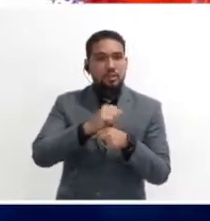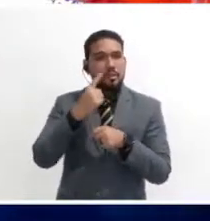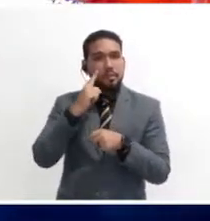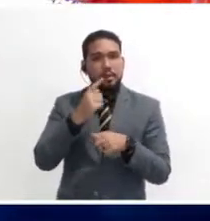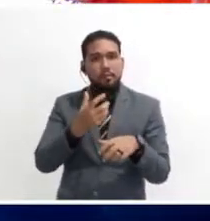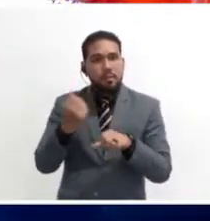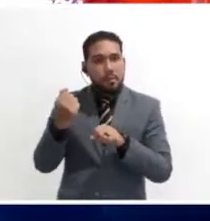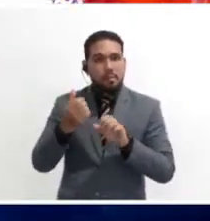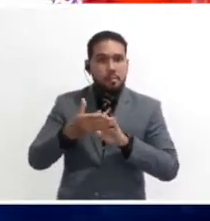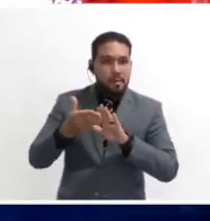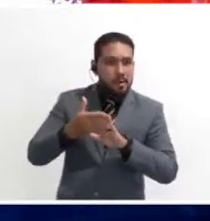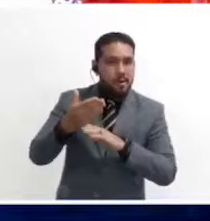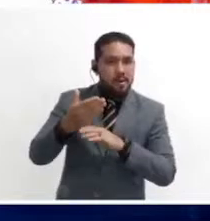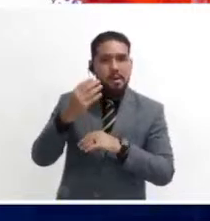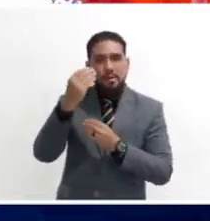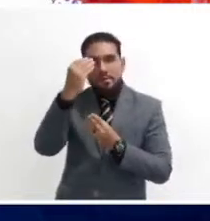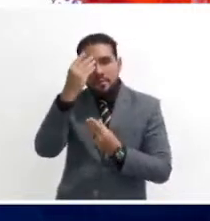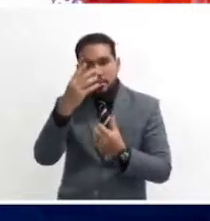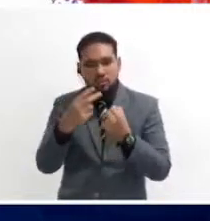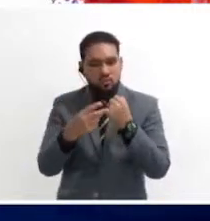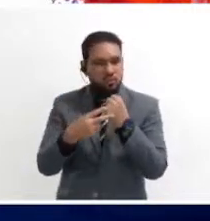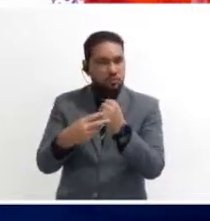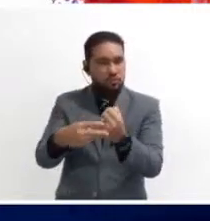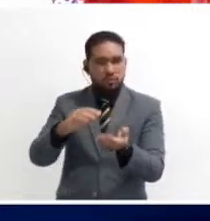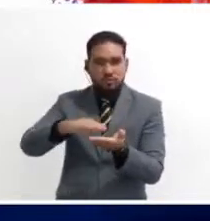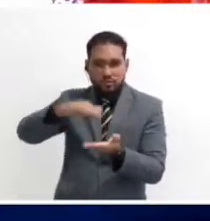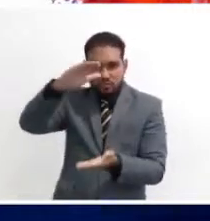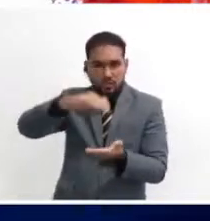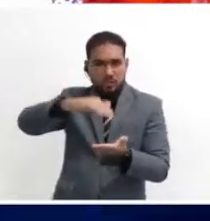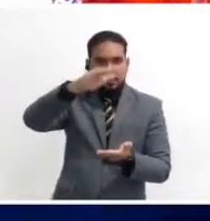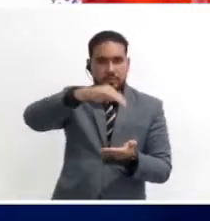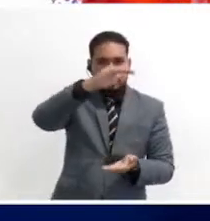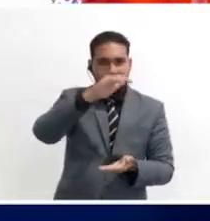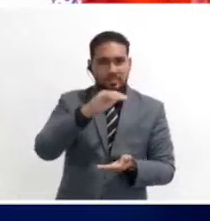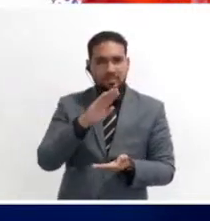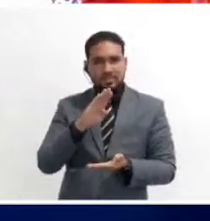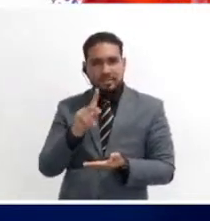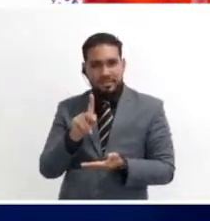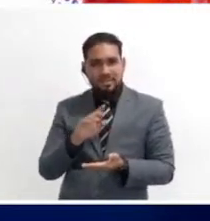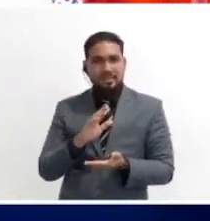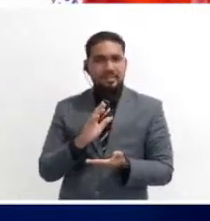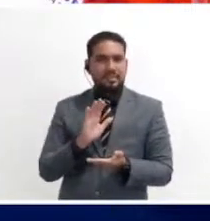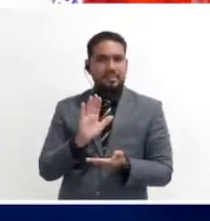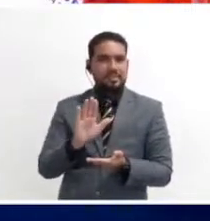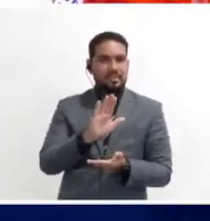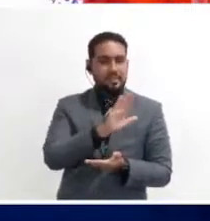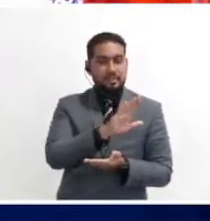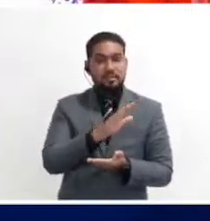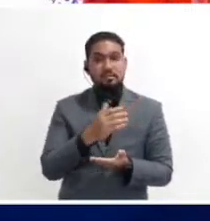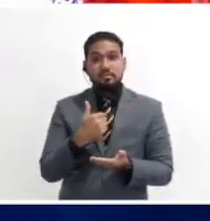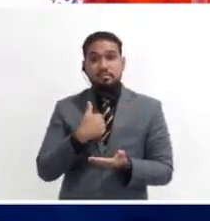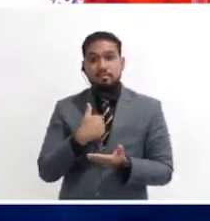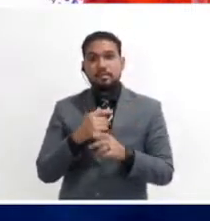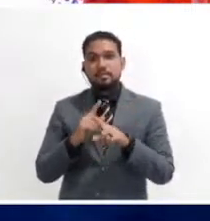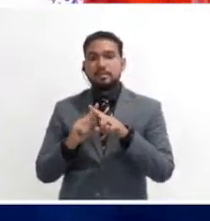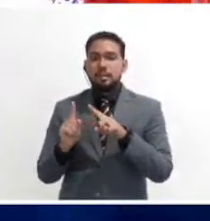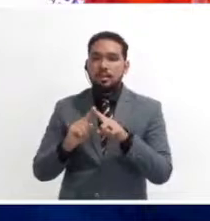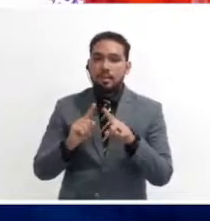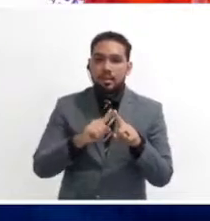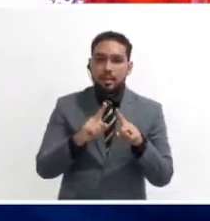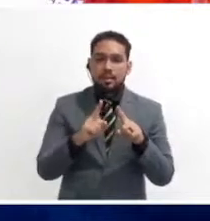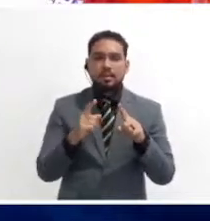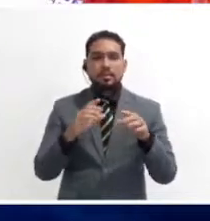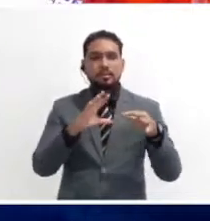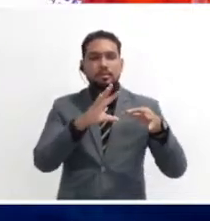what we call the 2.5D, so the interposer or 2.5D bridge over time, and then